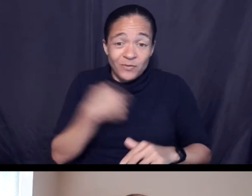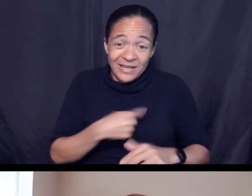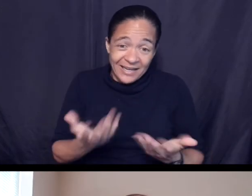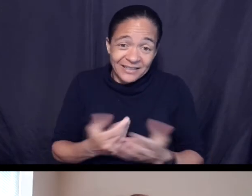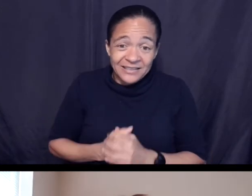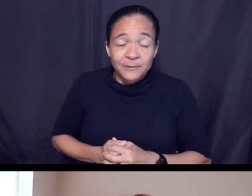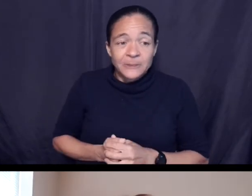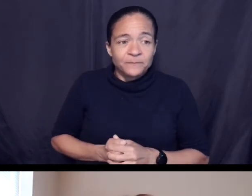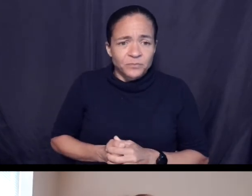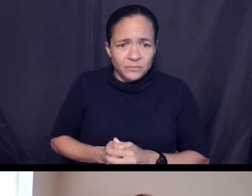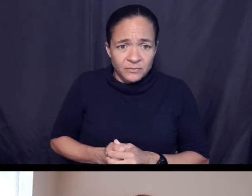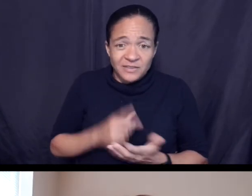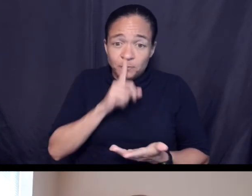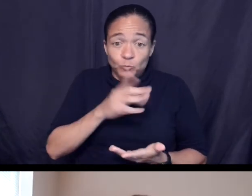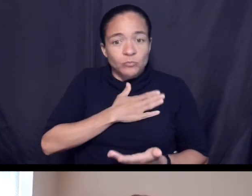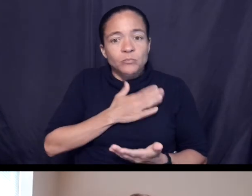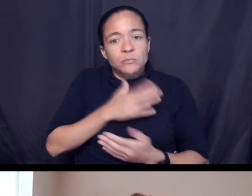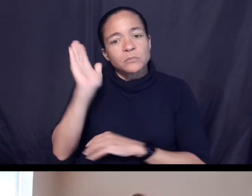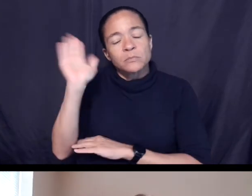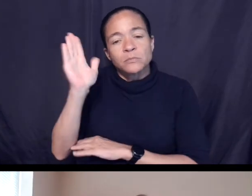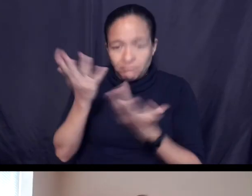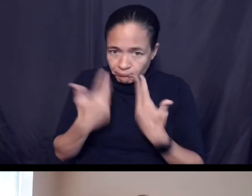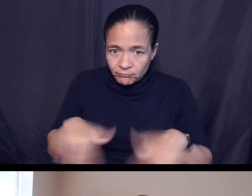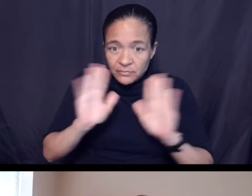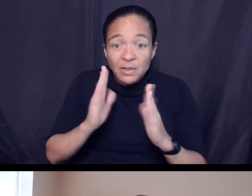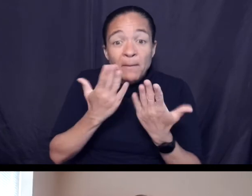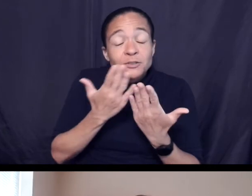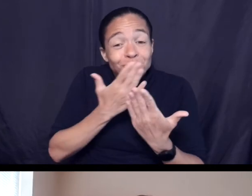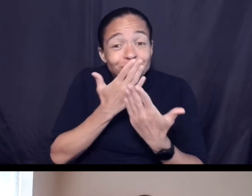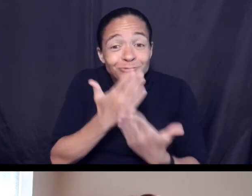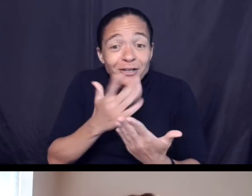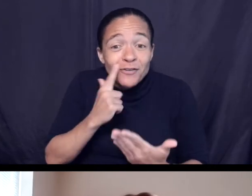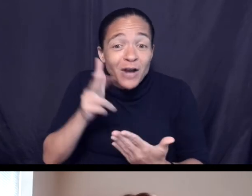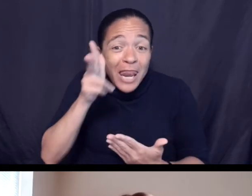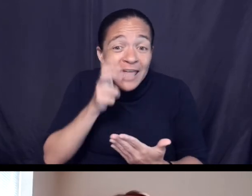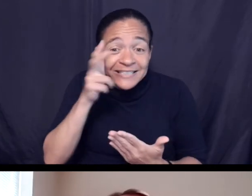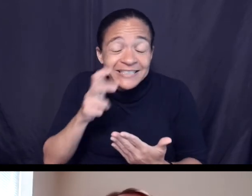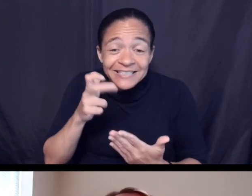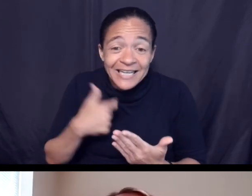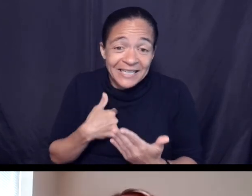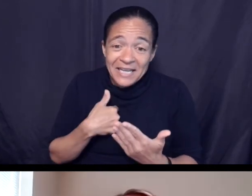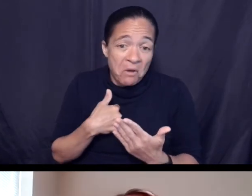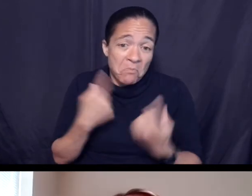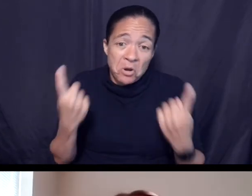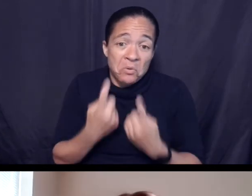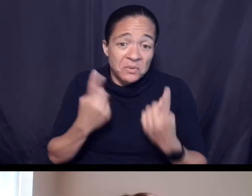And actually, that's it for my presentation. And so thank you for listening. And I'm always happy to answer